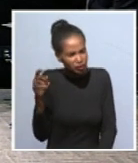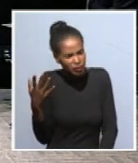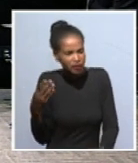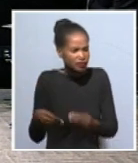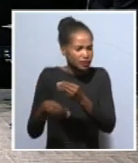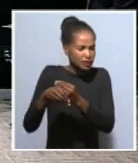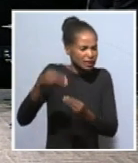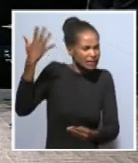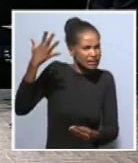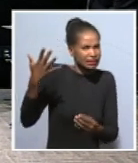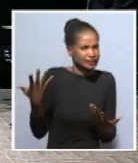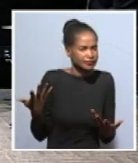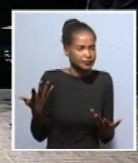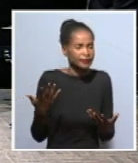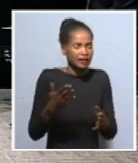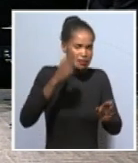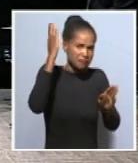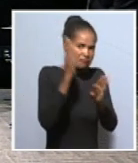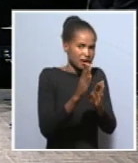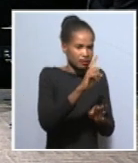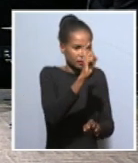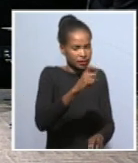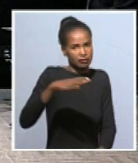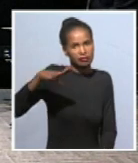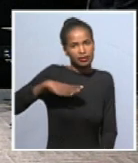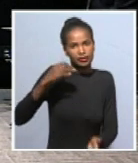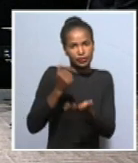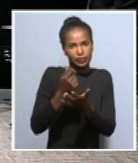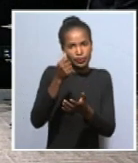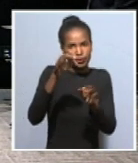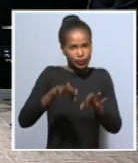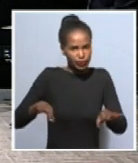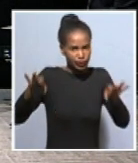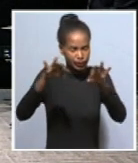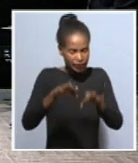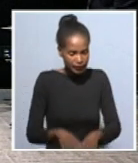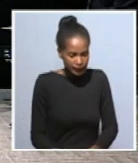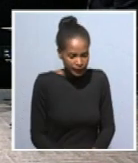my question is directly to the CEO. Yes, please go ahead, can you hear Fanuel. me?